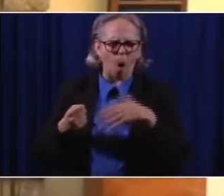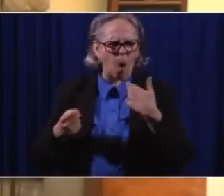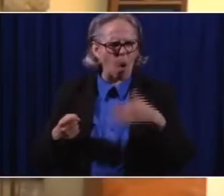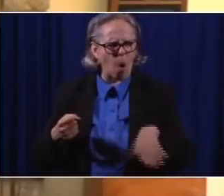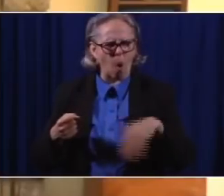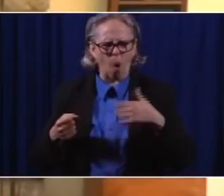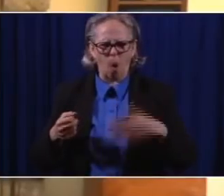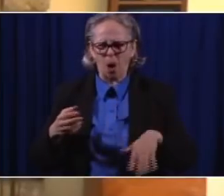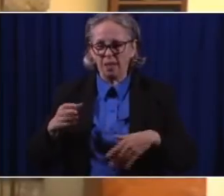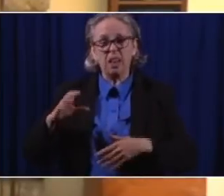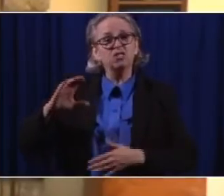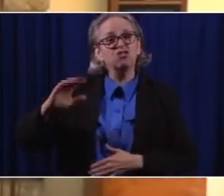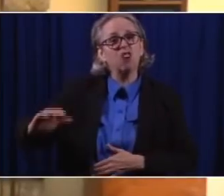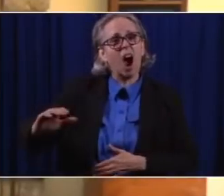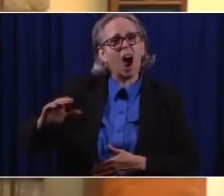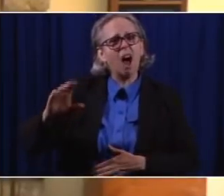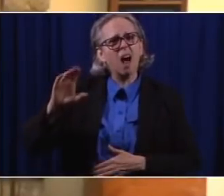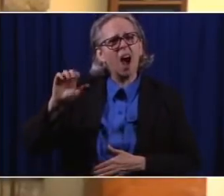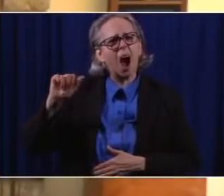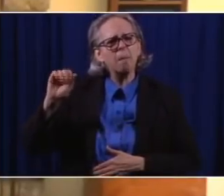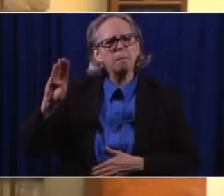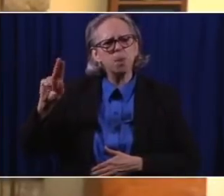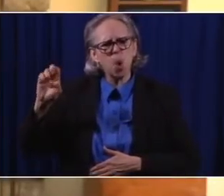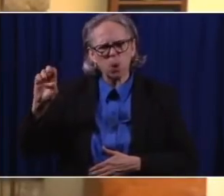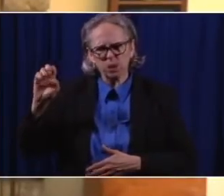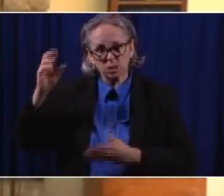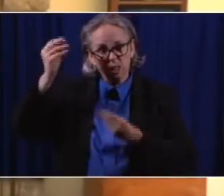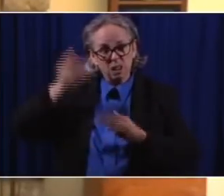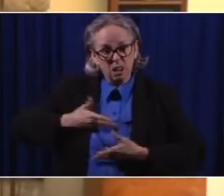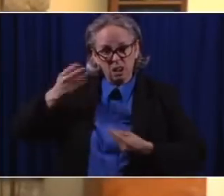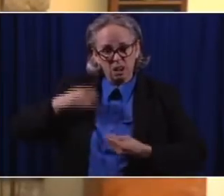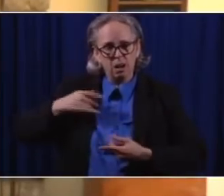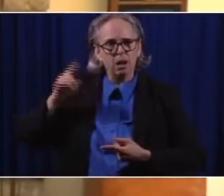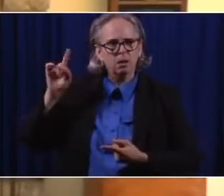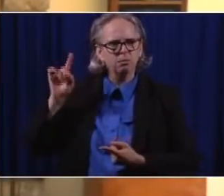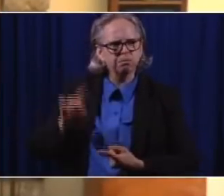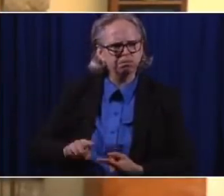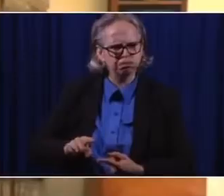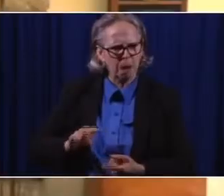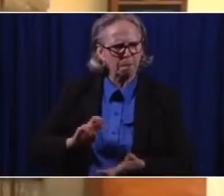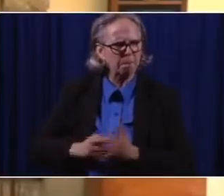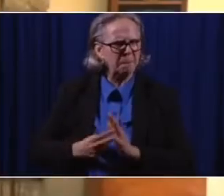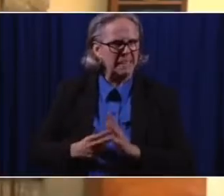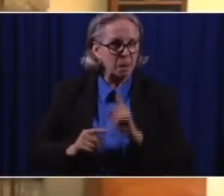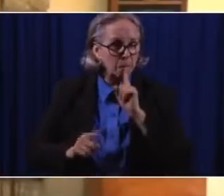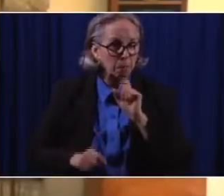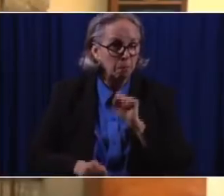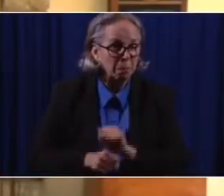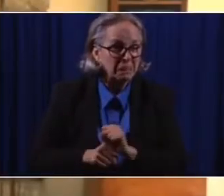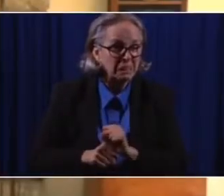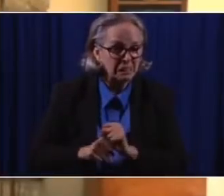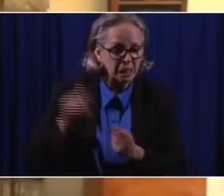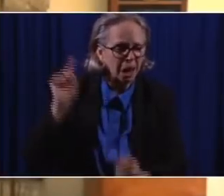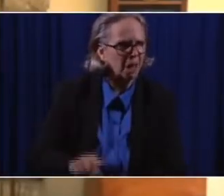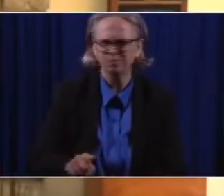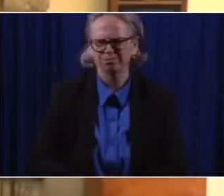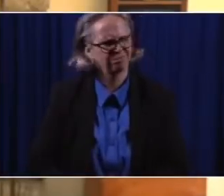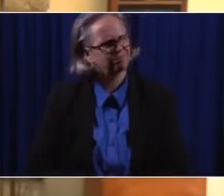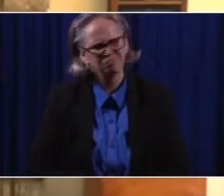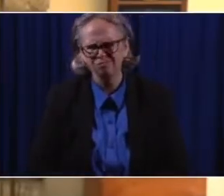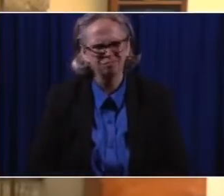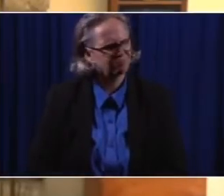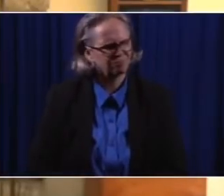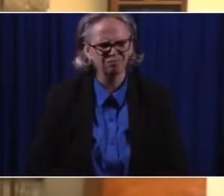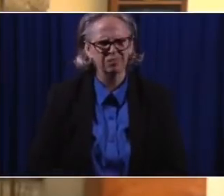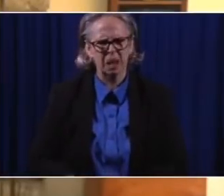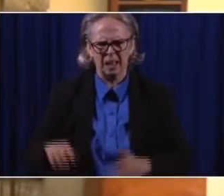don't think there was less child abuse. I think there just weren't teachers to look at these kids and make a determination there might be child abuse and report